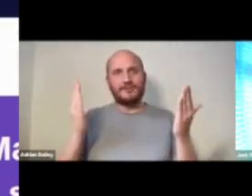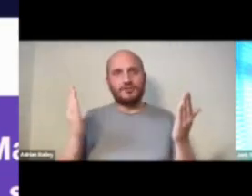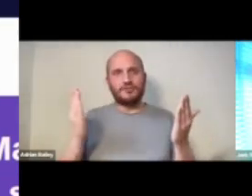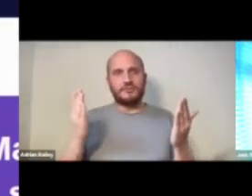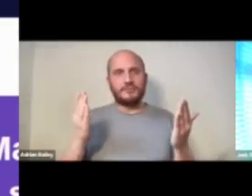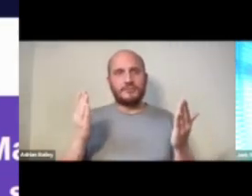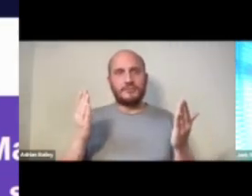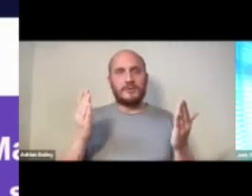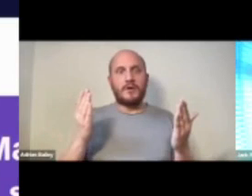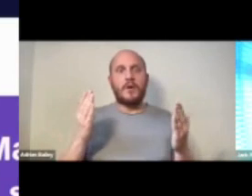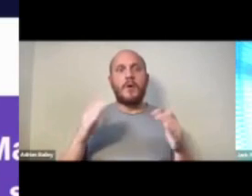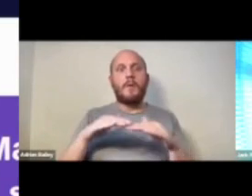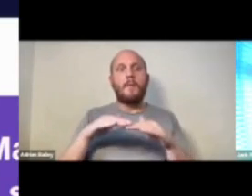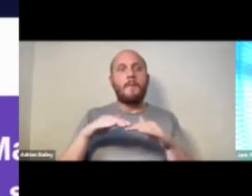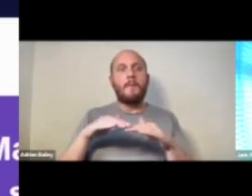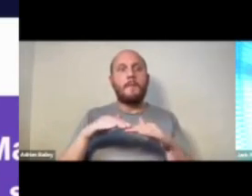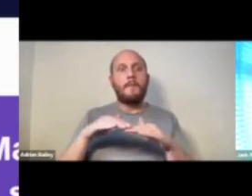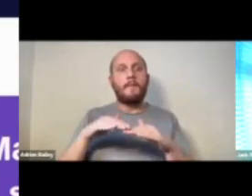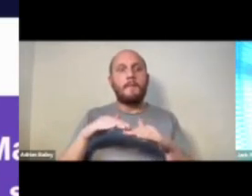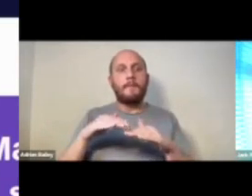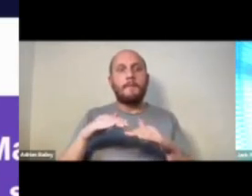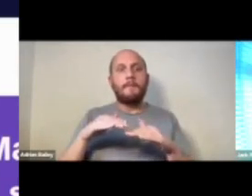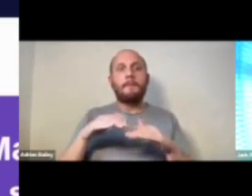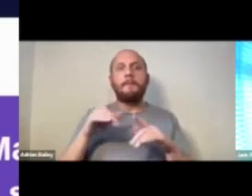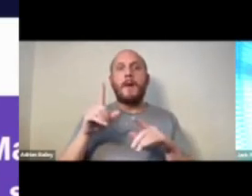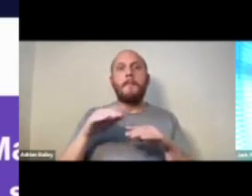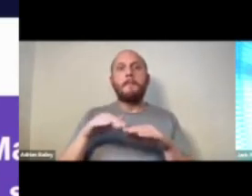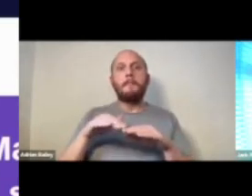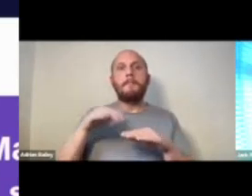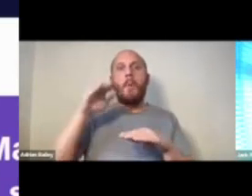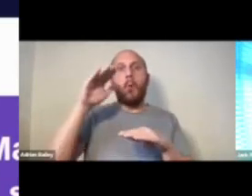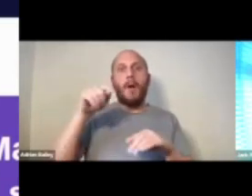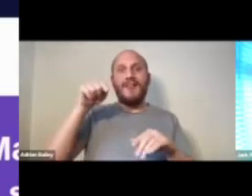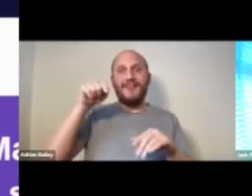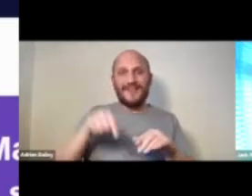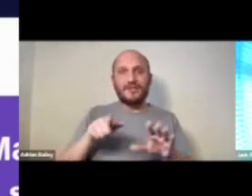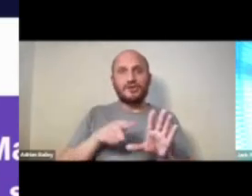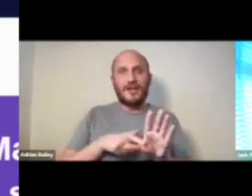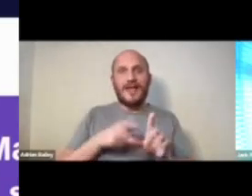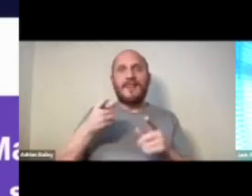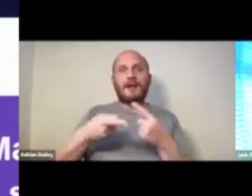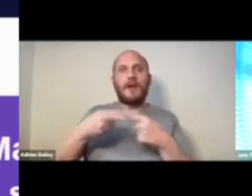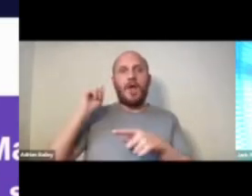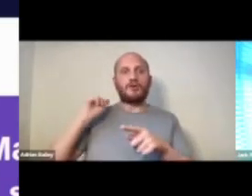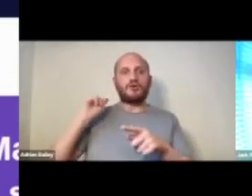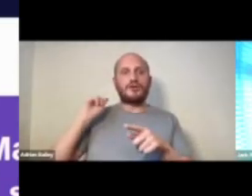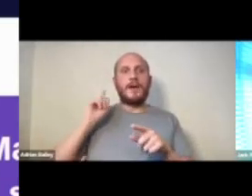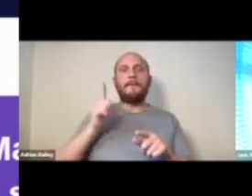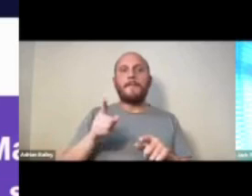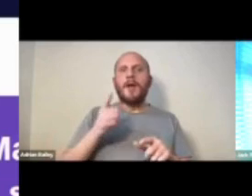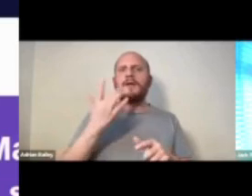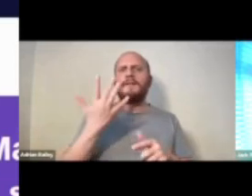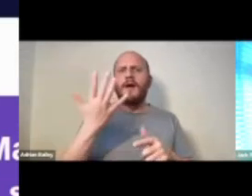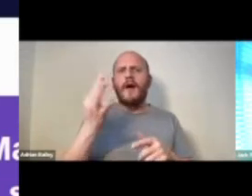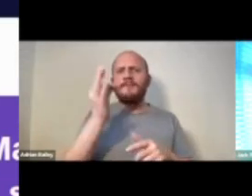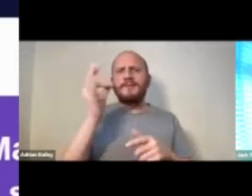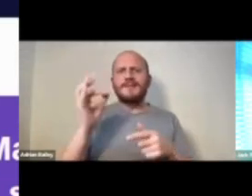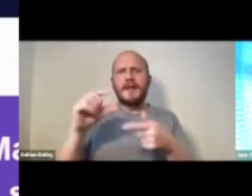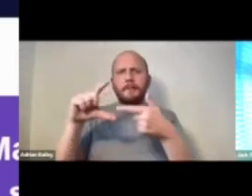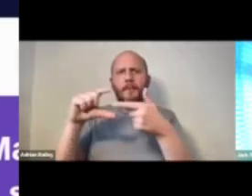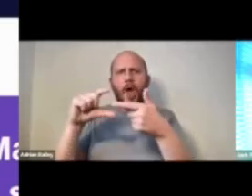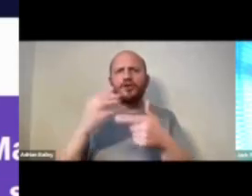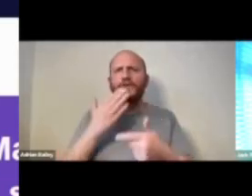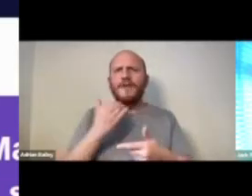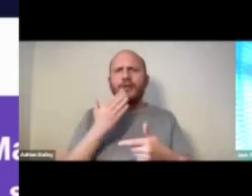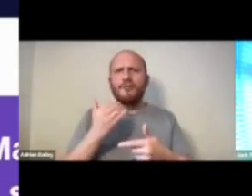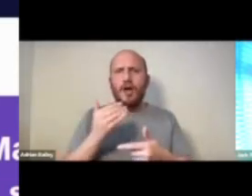more liked it this year versus last year. But if you had a 5% margin of error, you're not sure if that's a